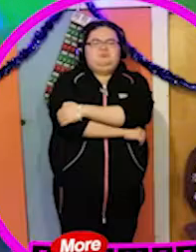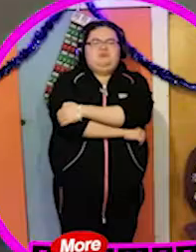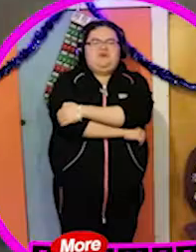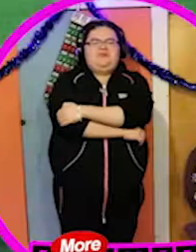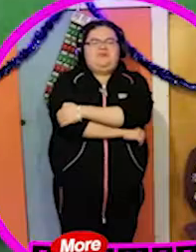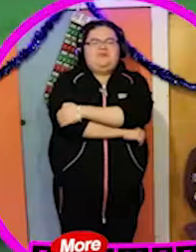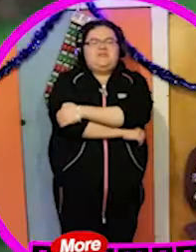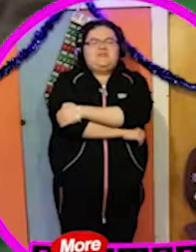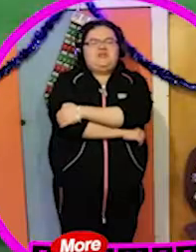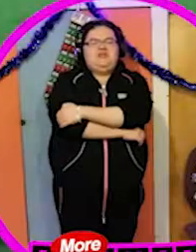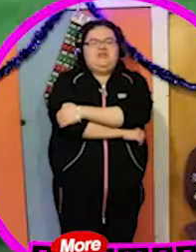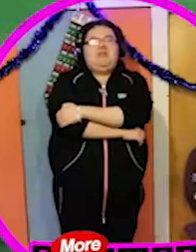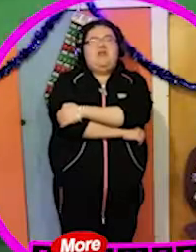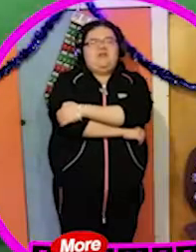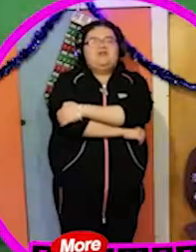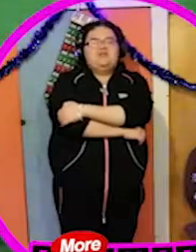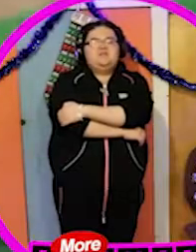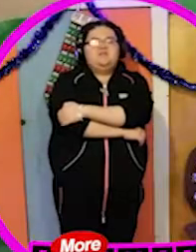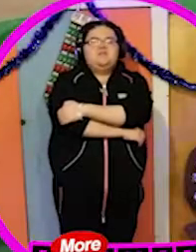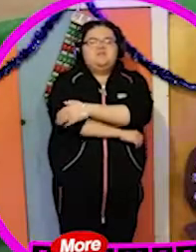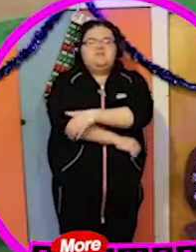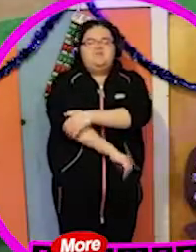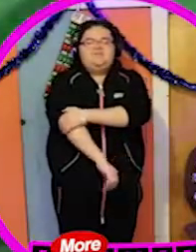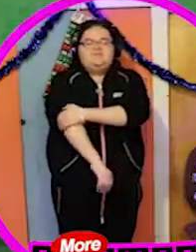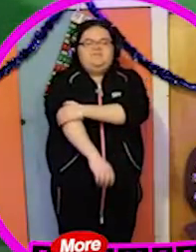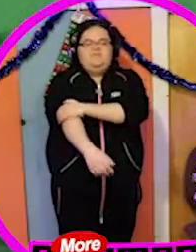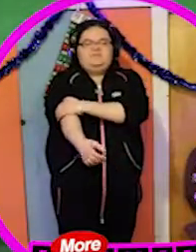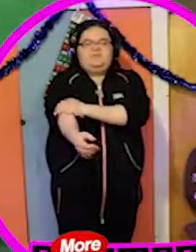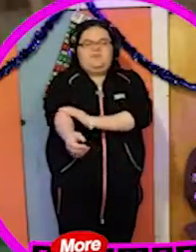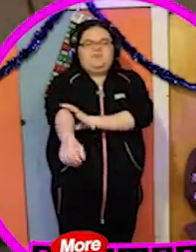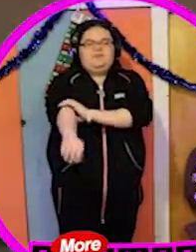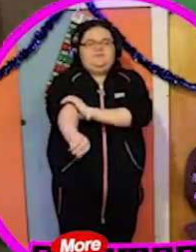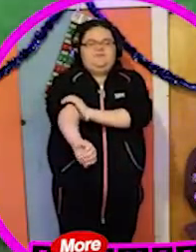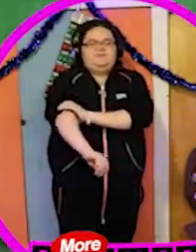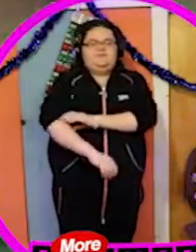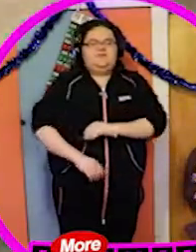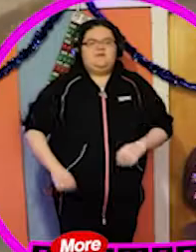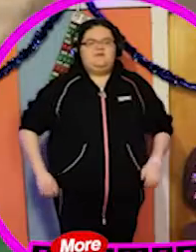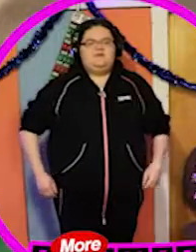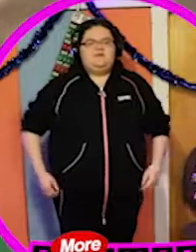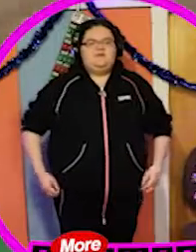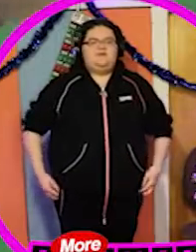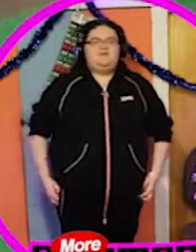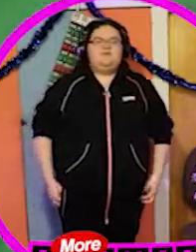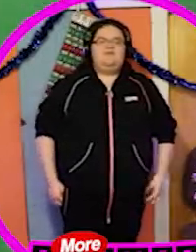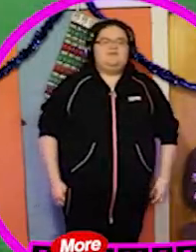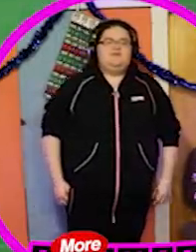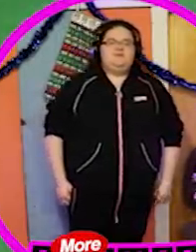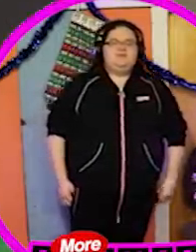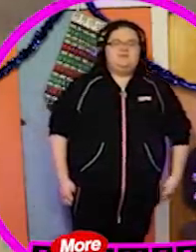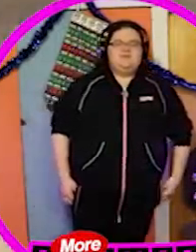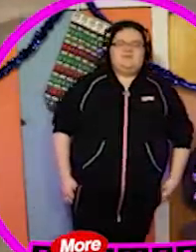Is the water die? I think so, yeah. There's too many dons. This is easy when there's no one.